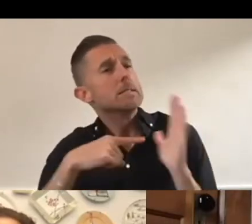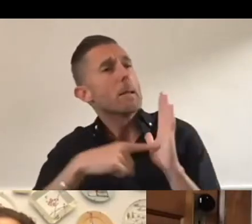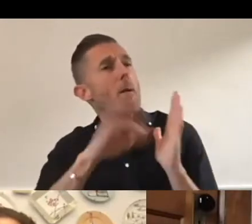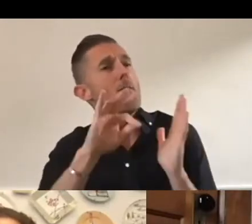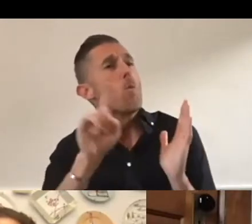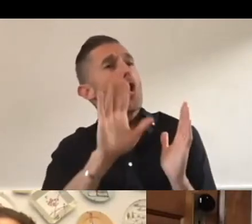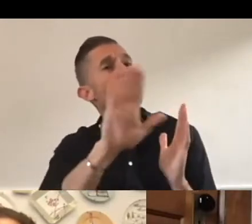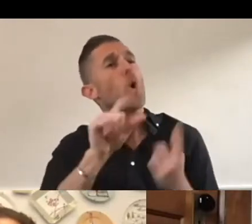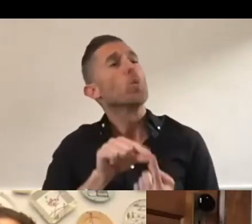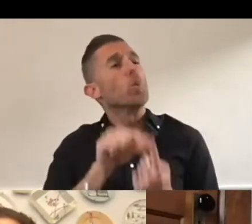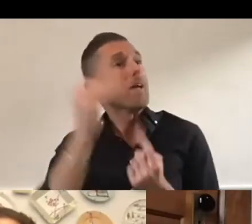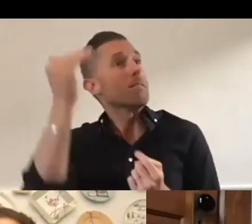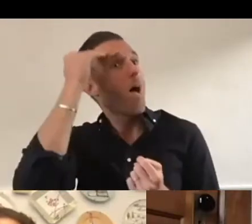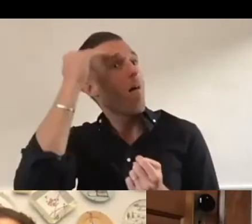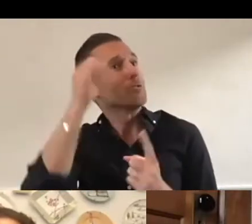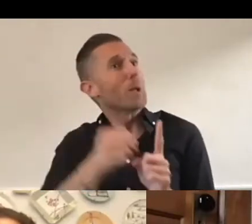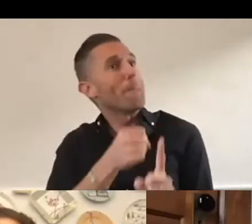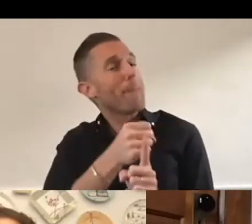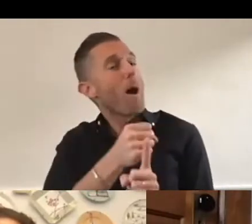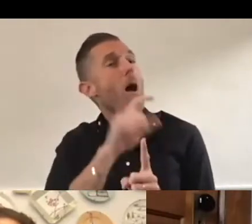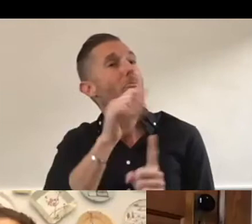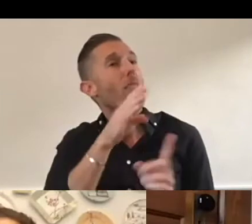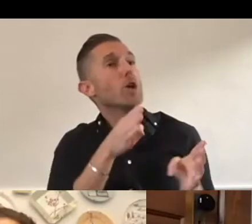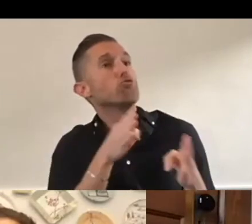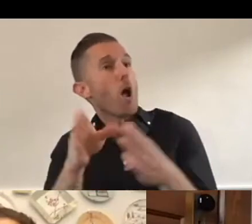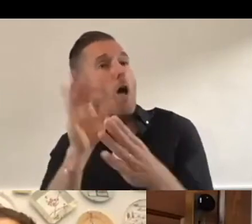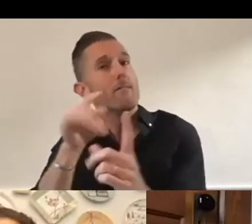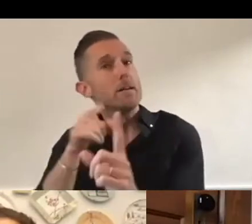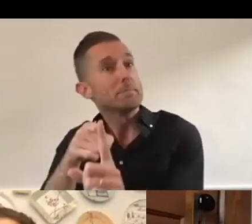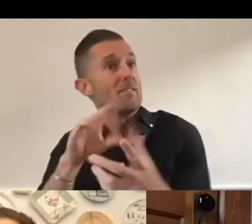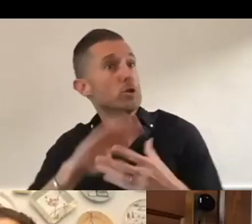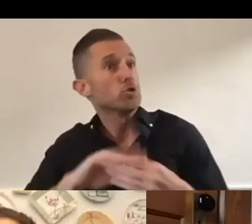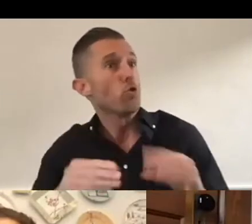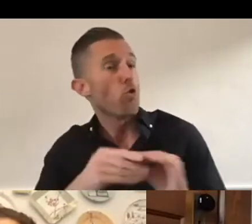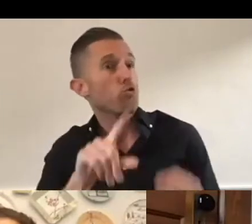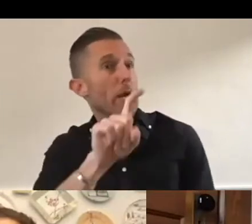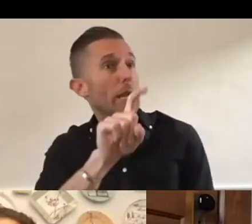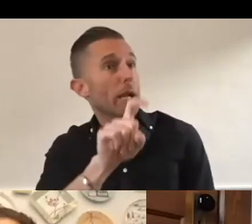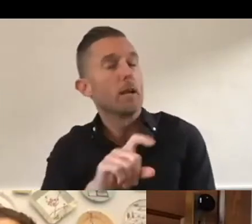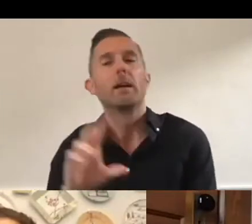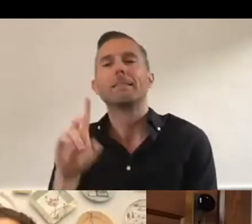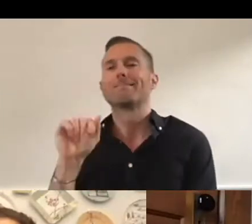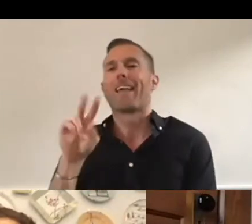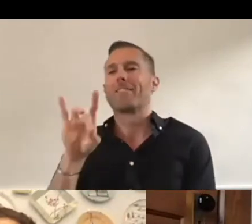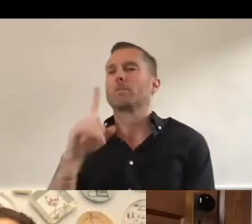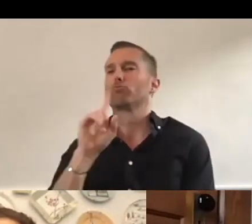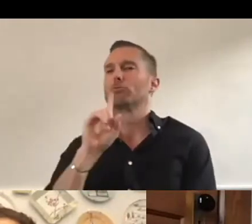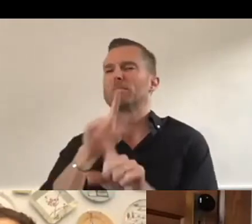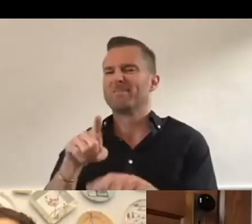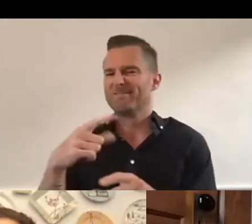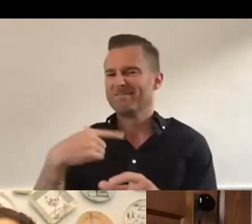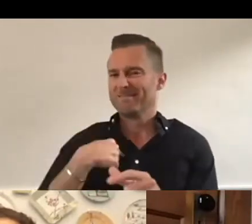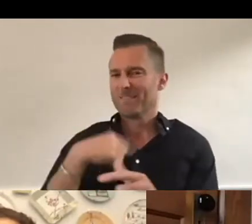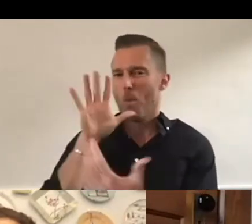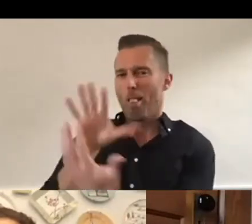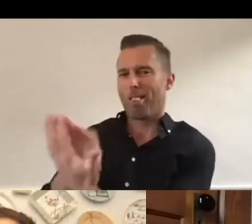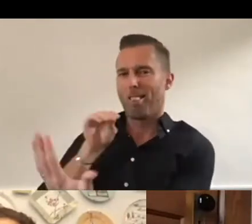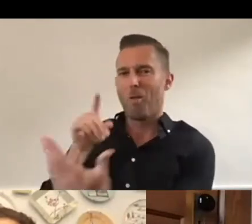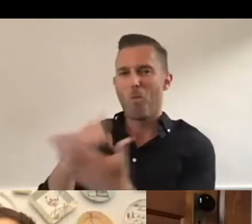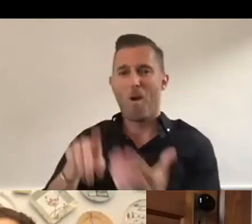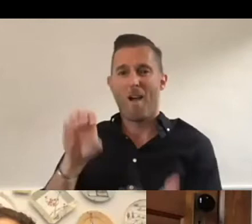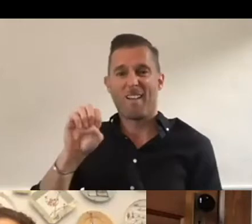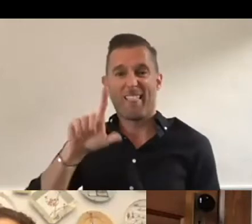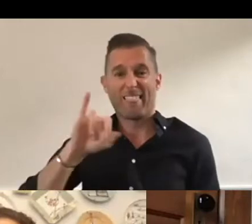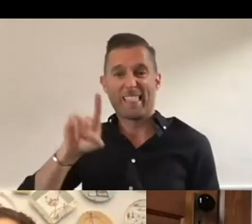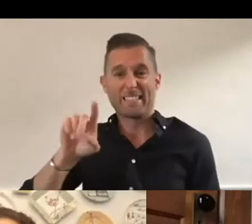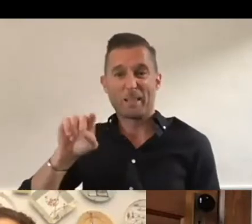unique knowledge impacted the direction of a story? Yeah, I'm probably just going to echo a little bit of what Elisabeth just said, but